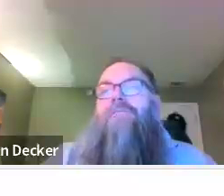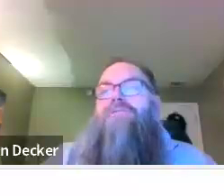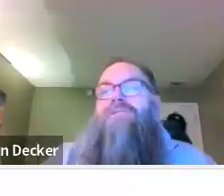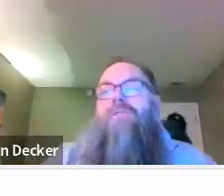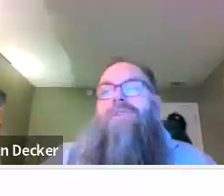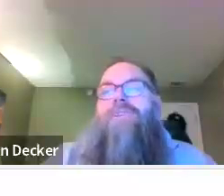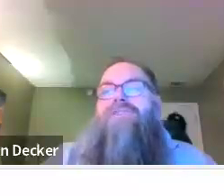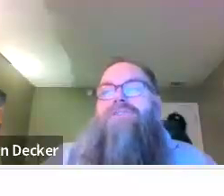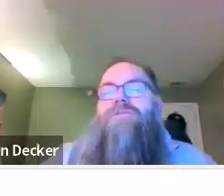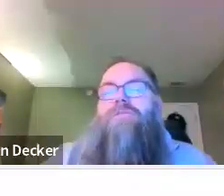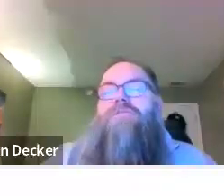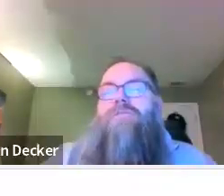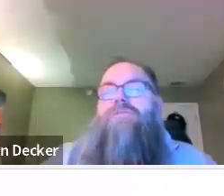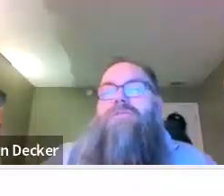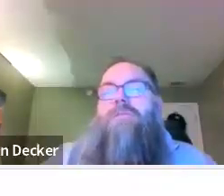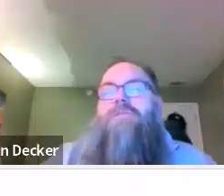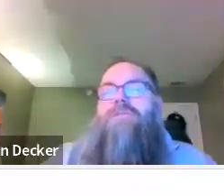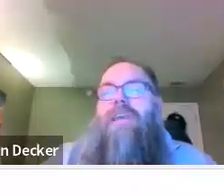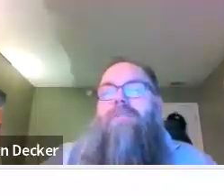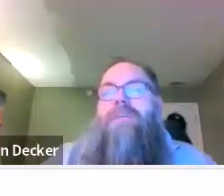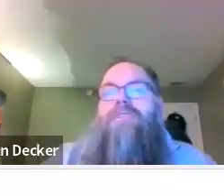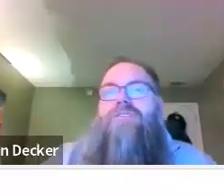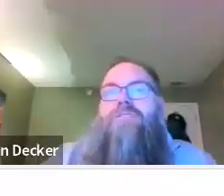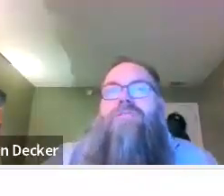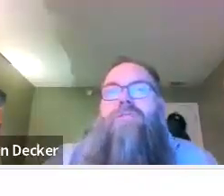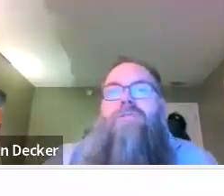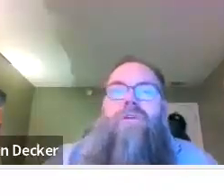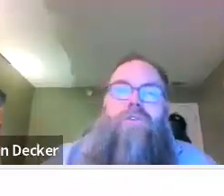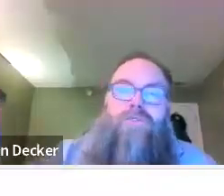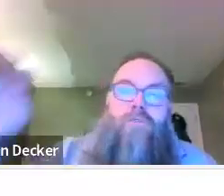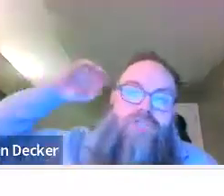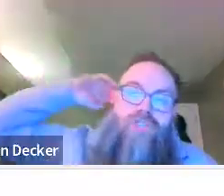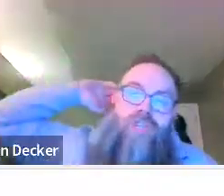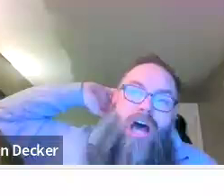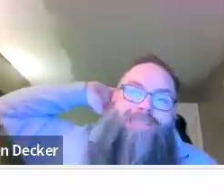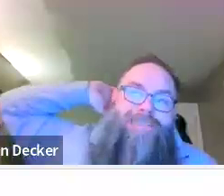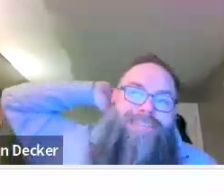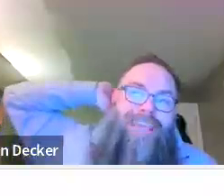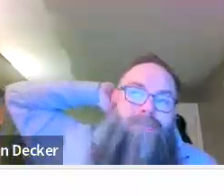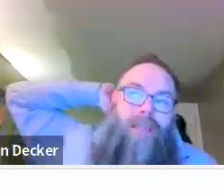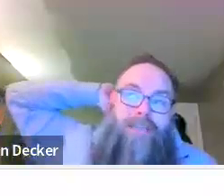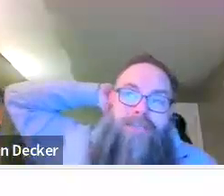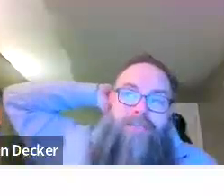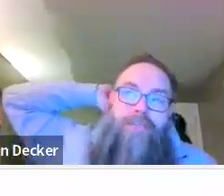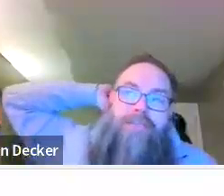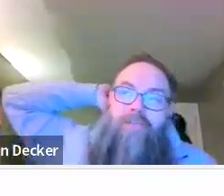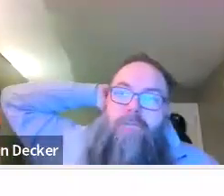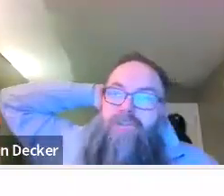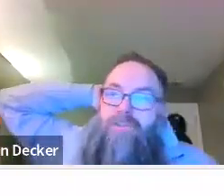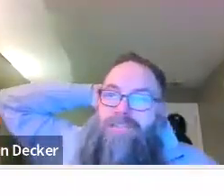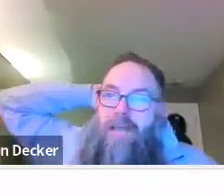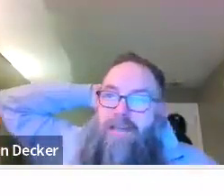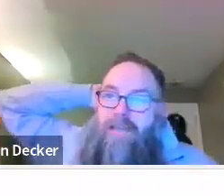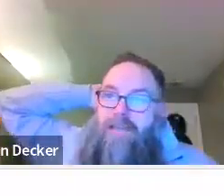provider and regional center of any changes to service codes, subcodes, and rate changes. These forms should not contain blanks for